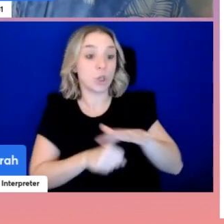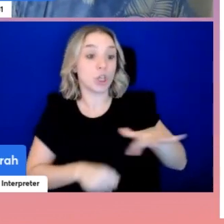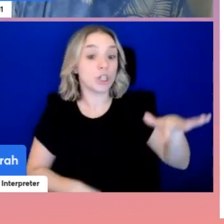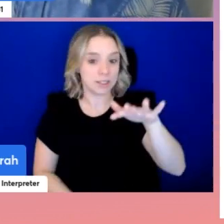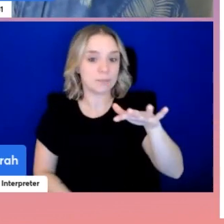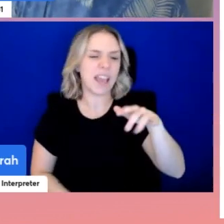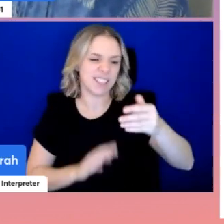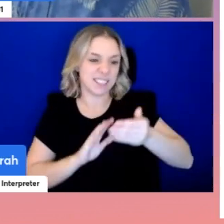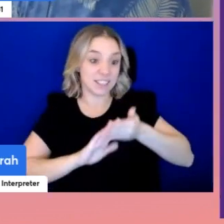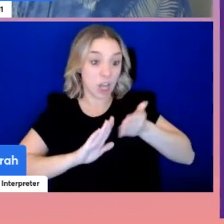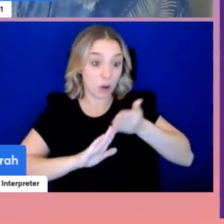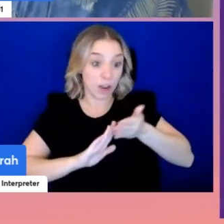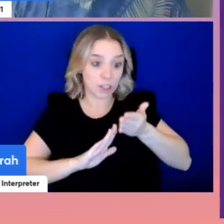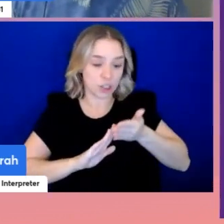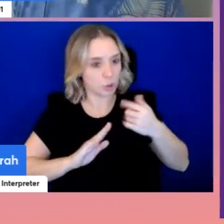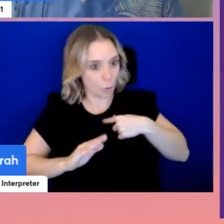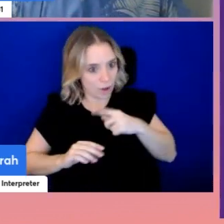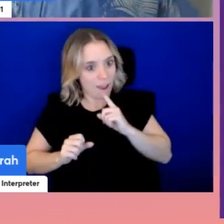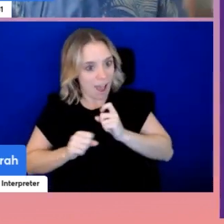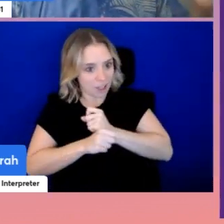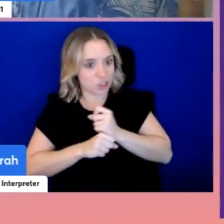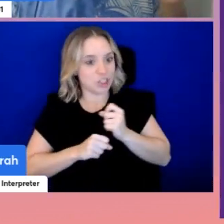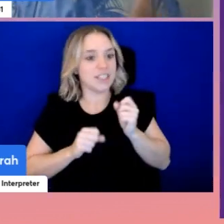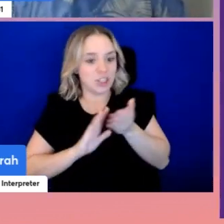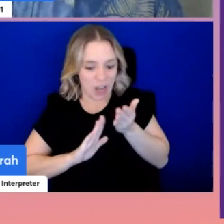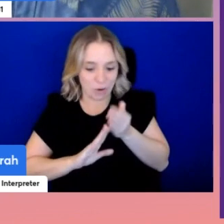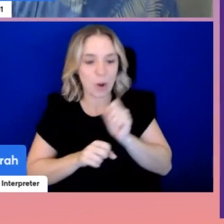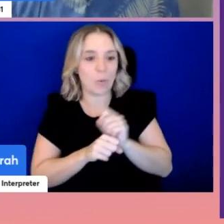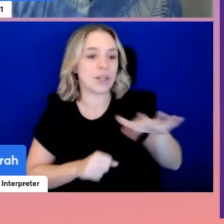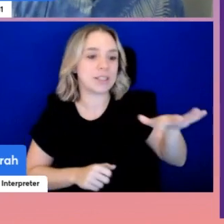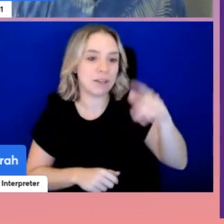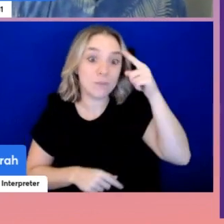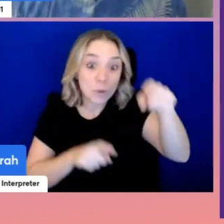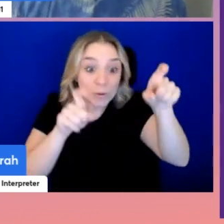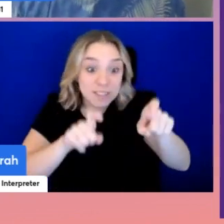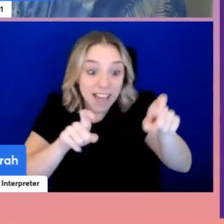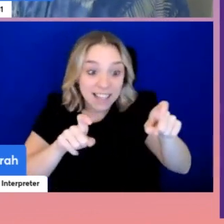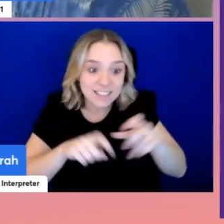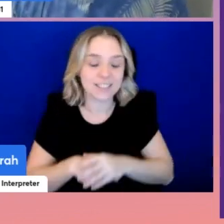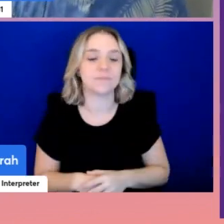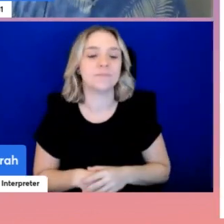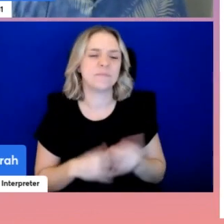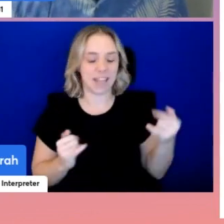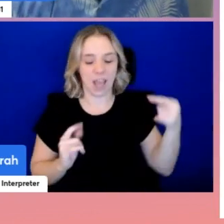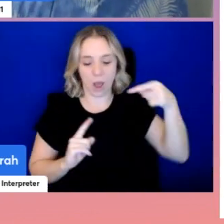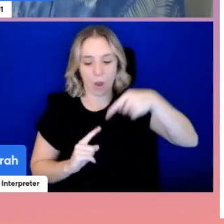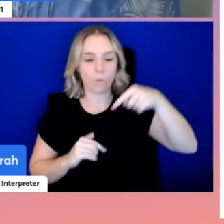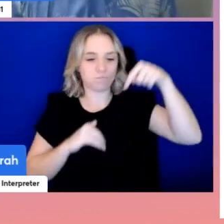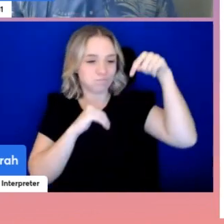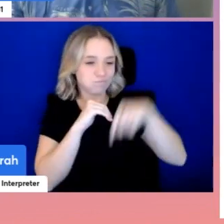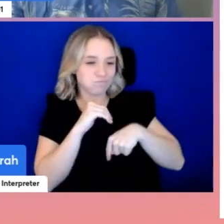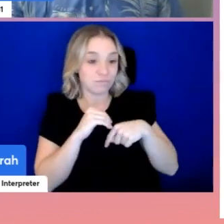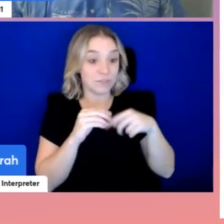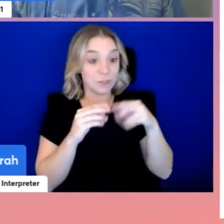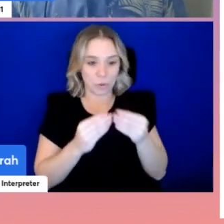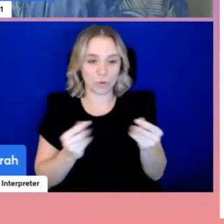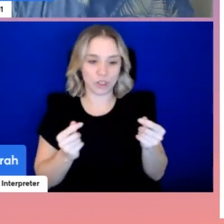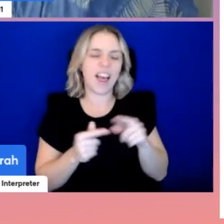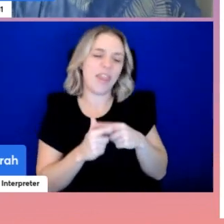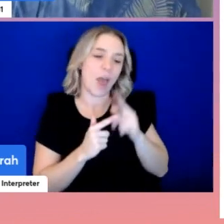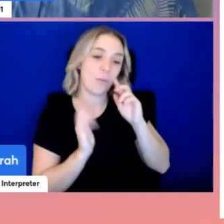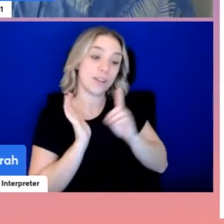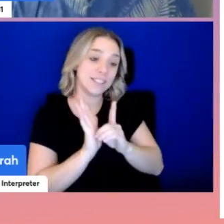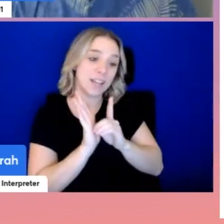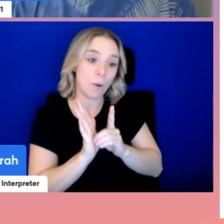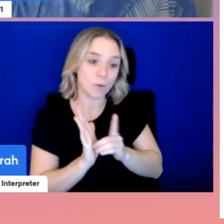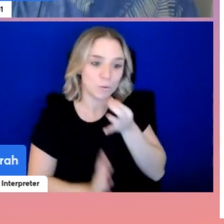you to test your module. So, we'll dive a little bit more into the solution here, and then we'll get to the demo.